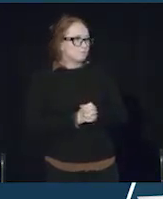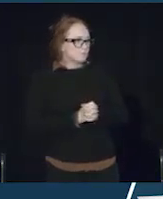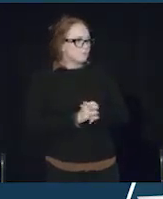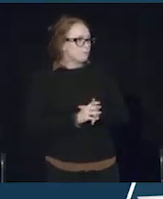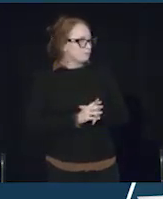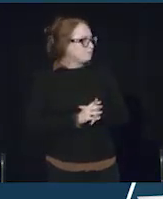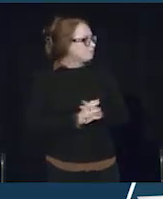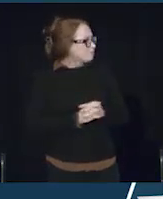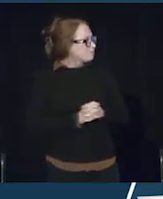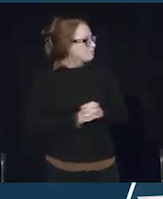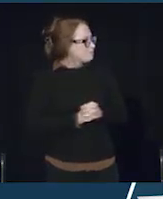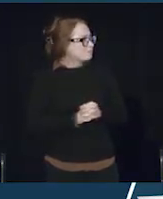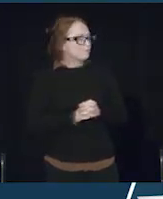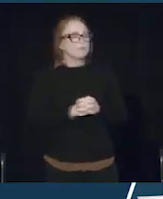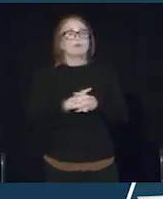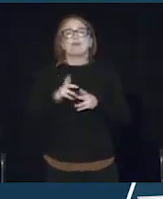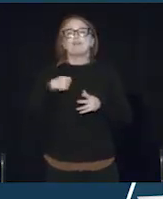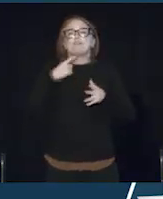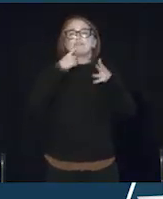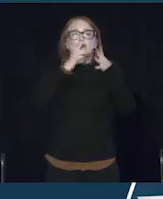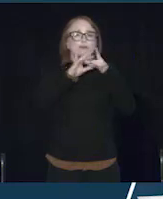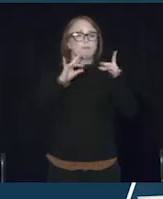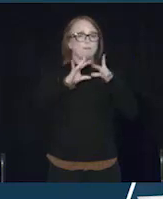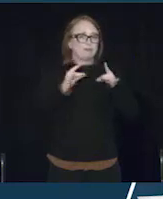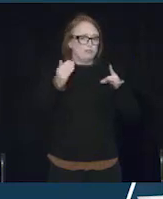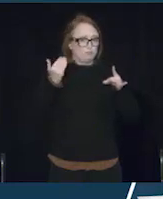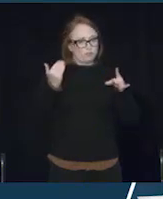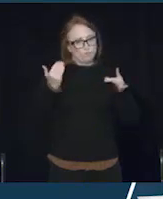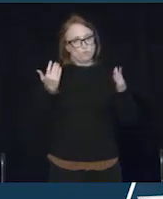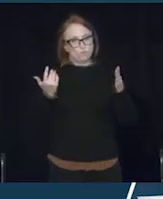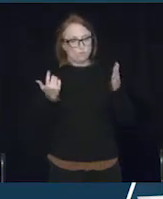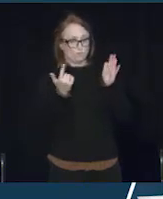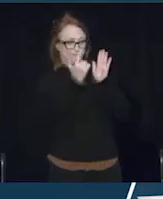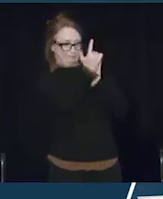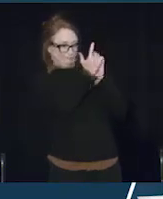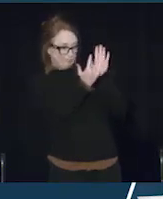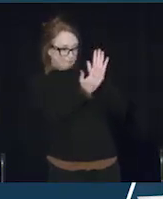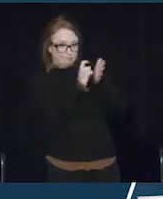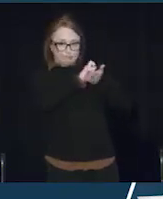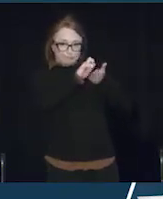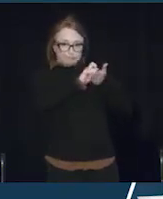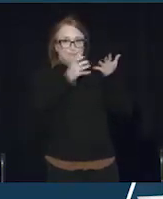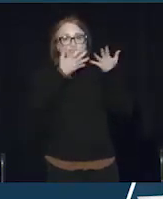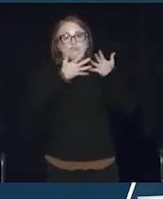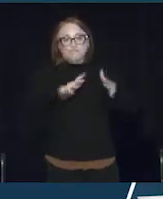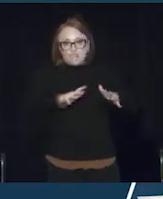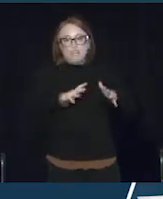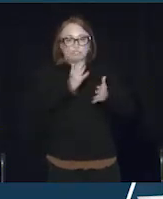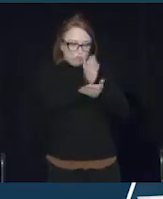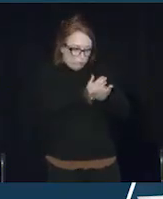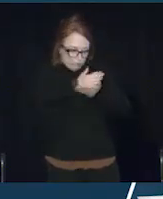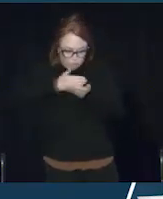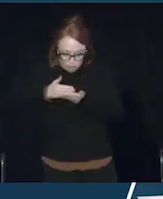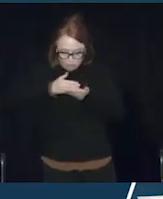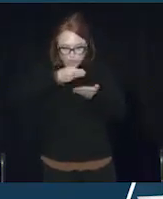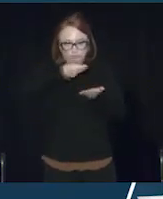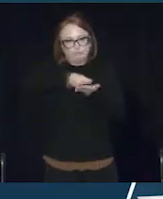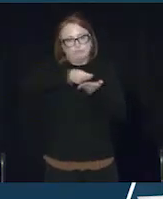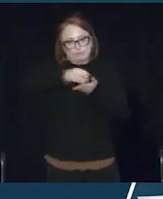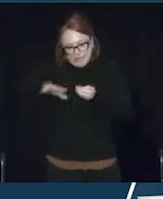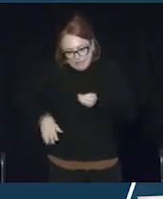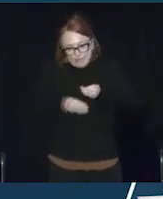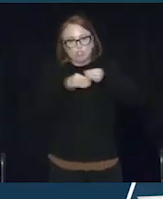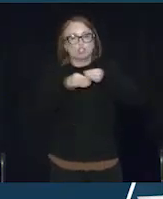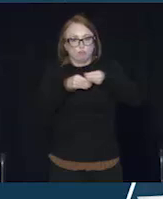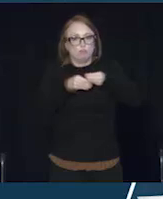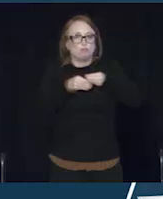This year, like I mentioned earlier, the legislature did appropriate additional funding. And with the additional funding,